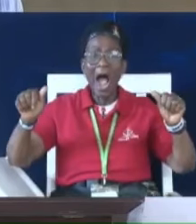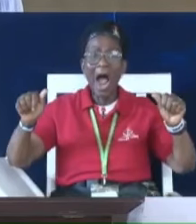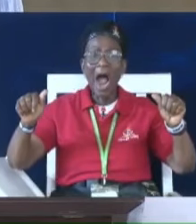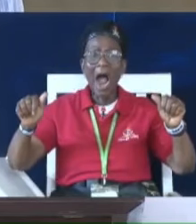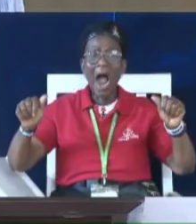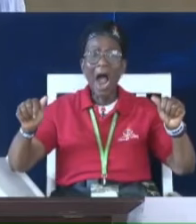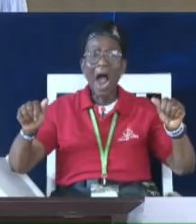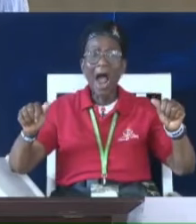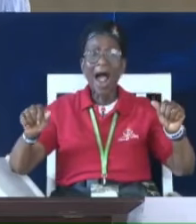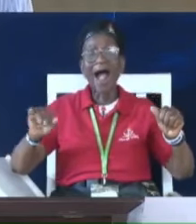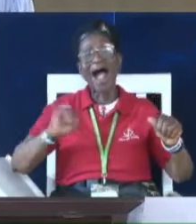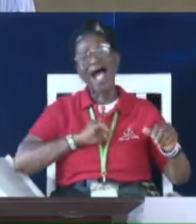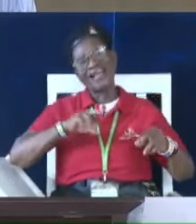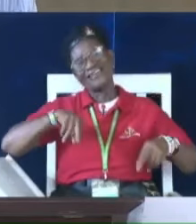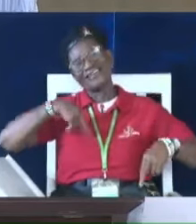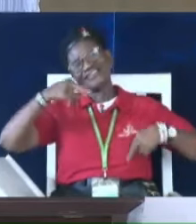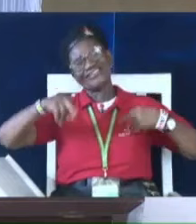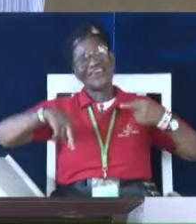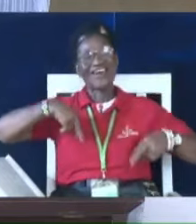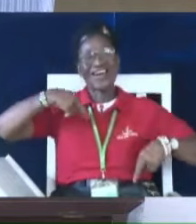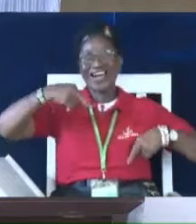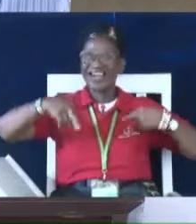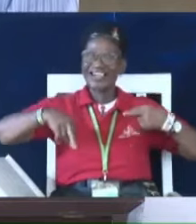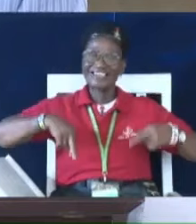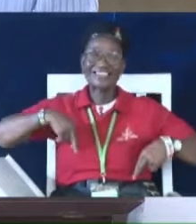how I rejoice.